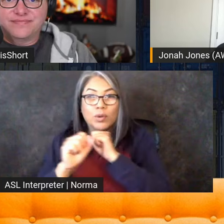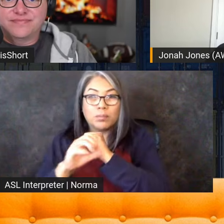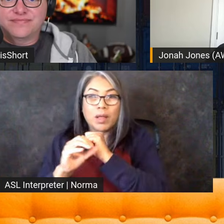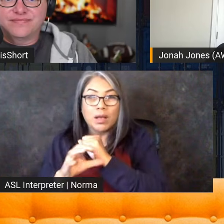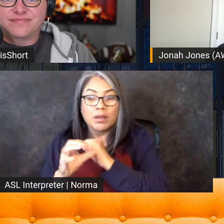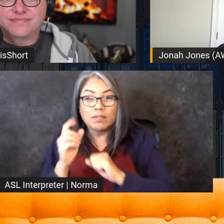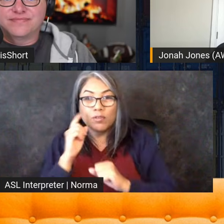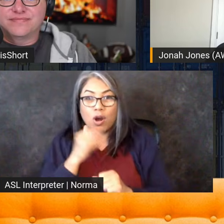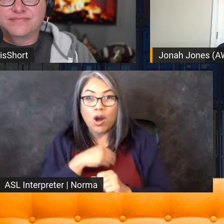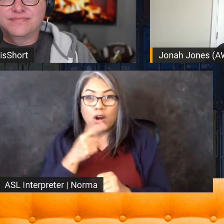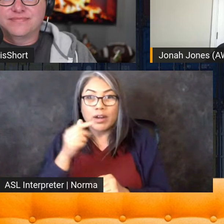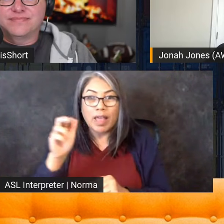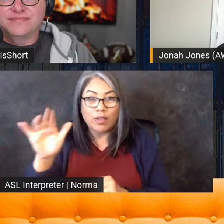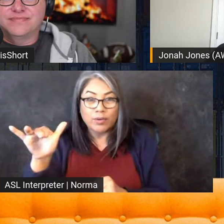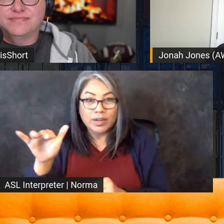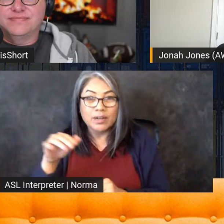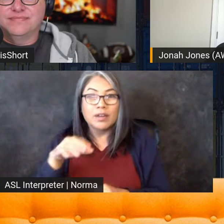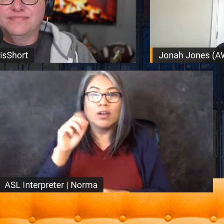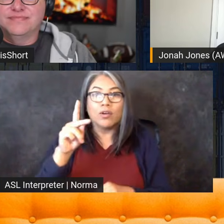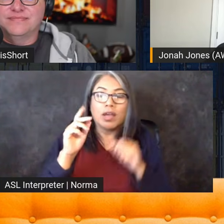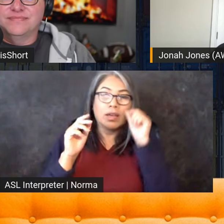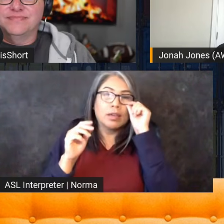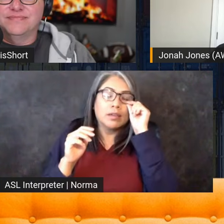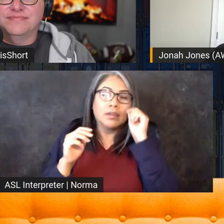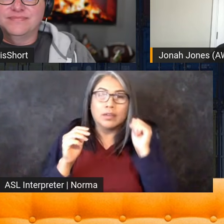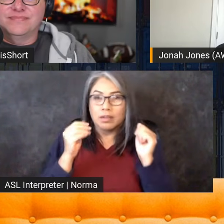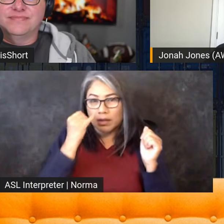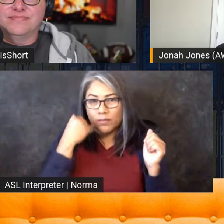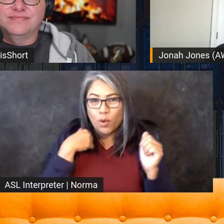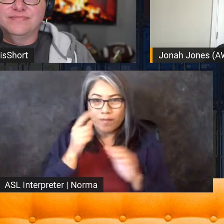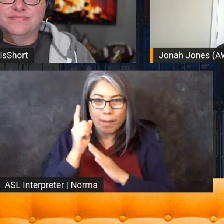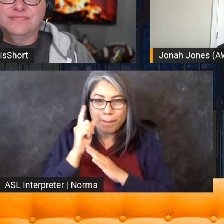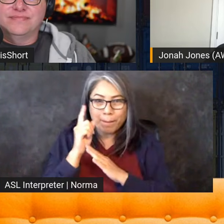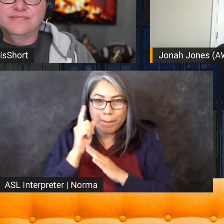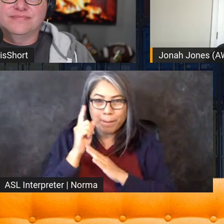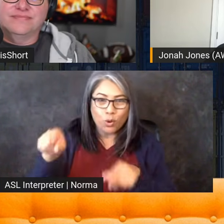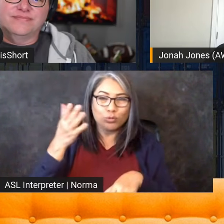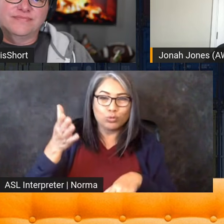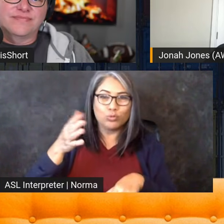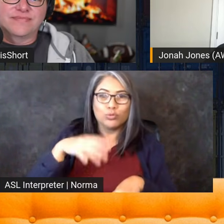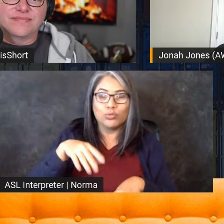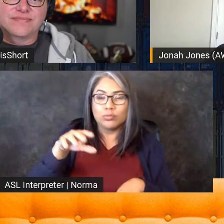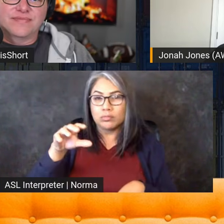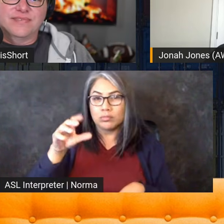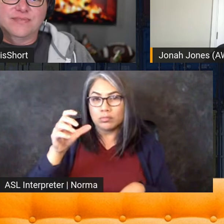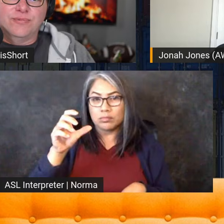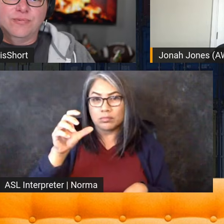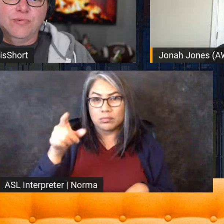star, so this is the repo for the demo that Lewis just showed you.